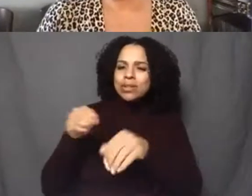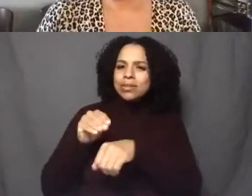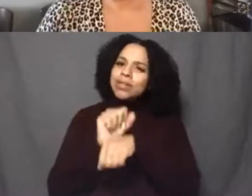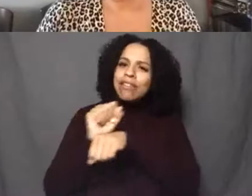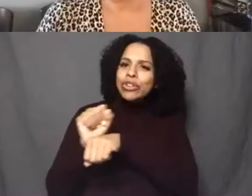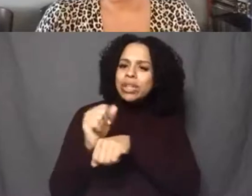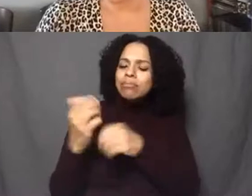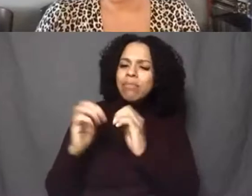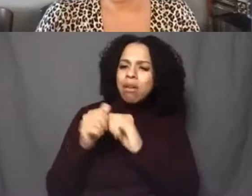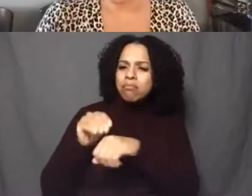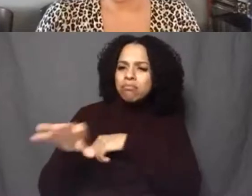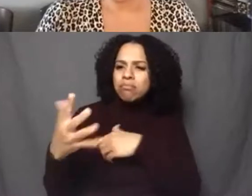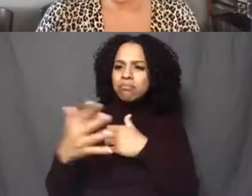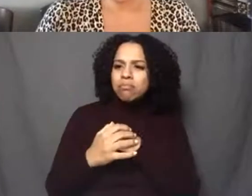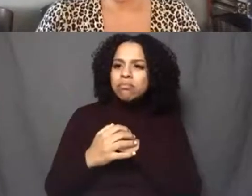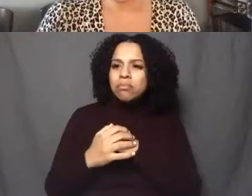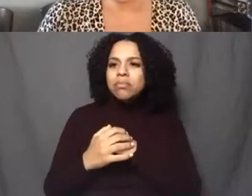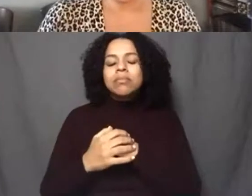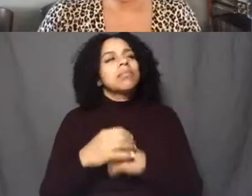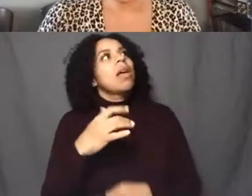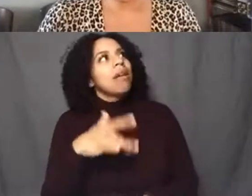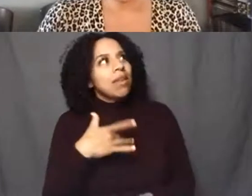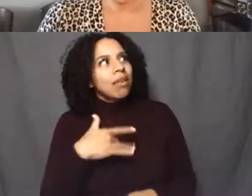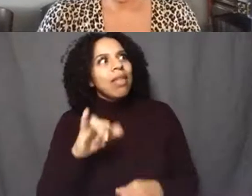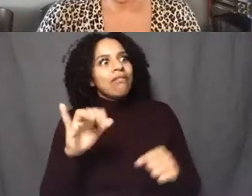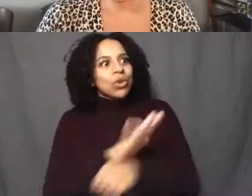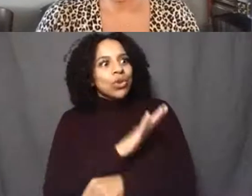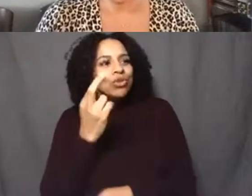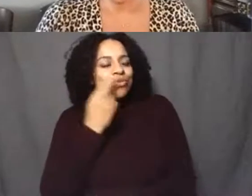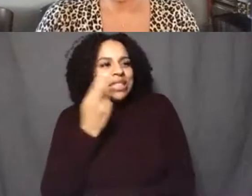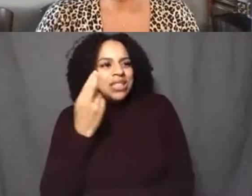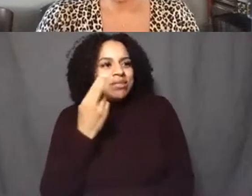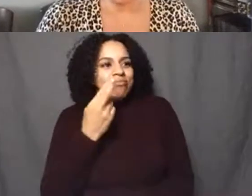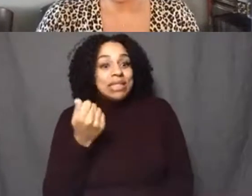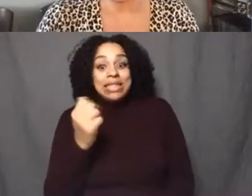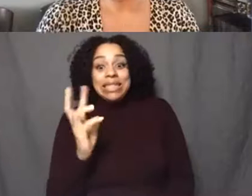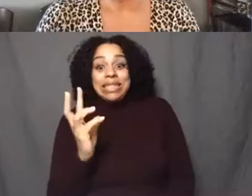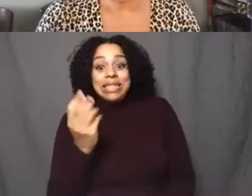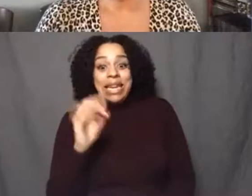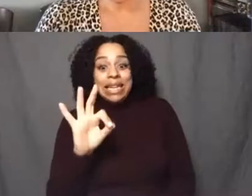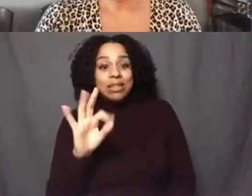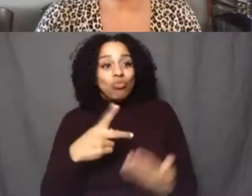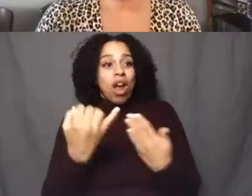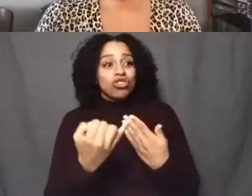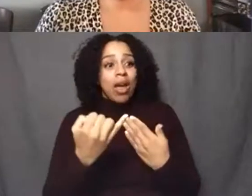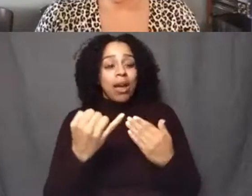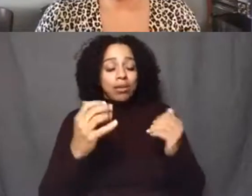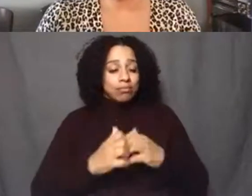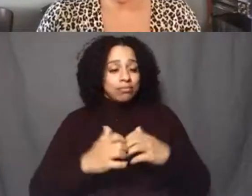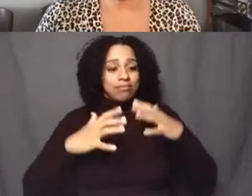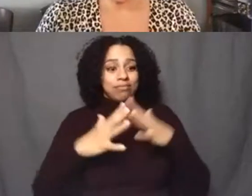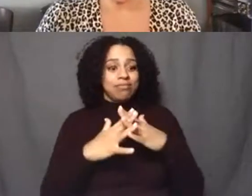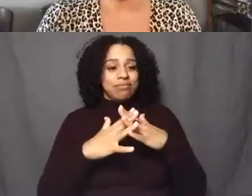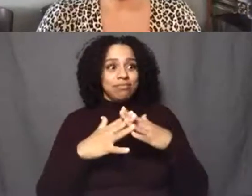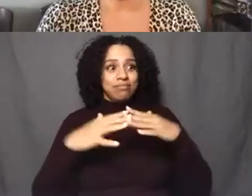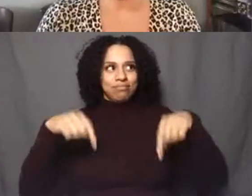that the entire reason the 1619 Project exists is we as a society have not wanted to grapple